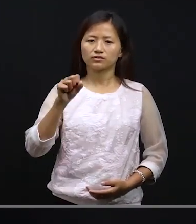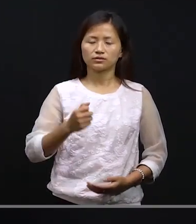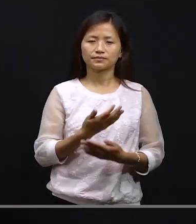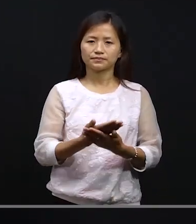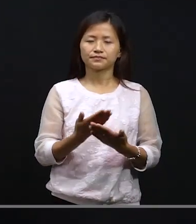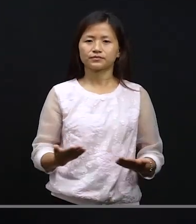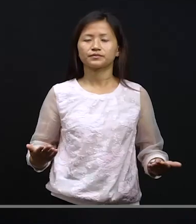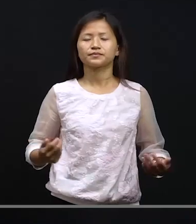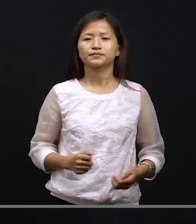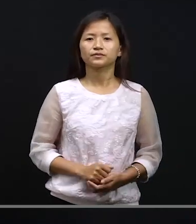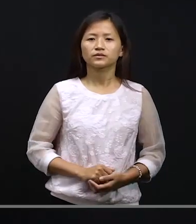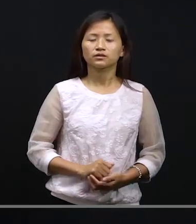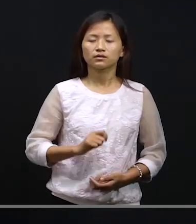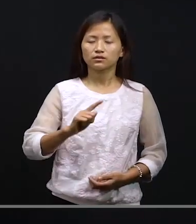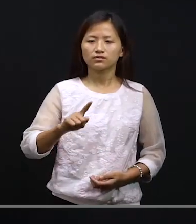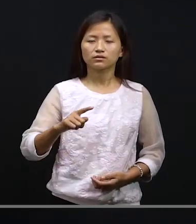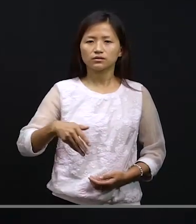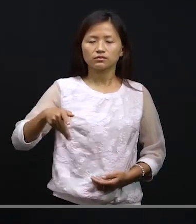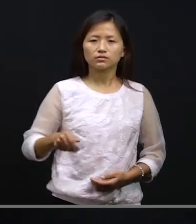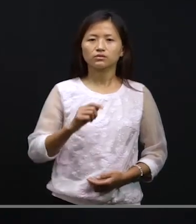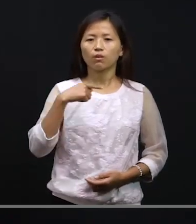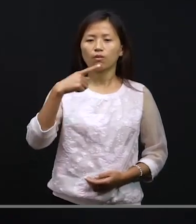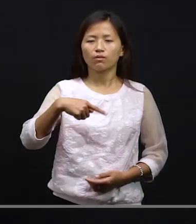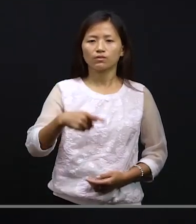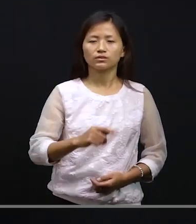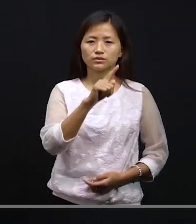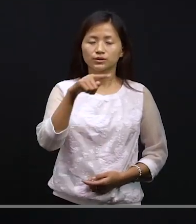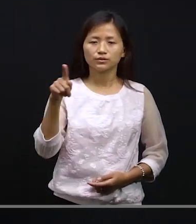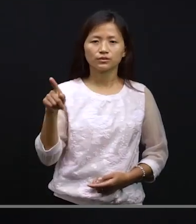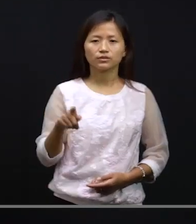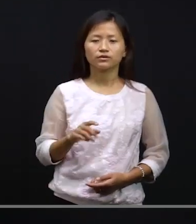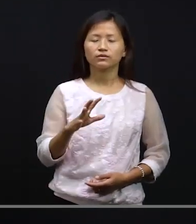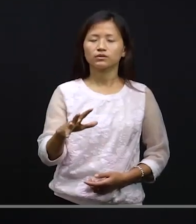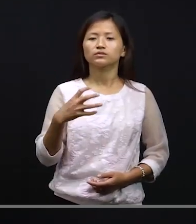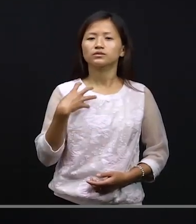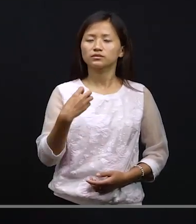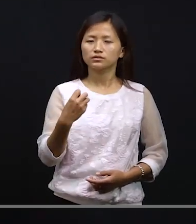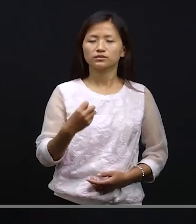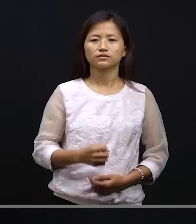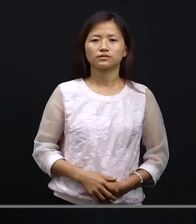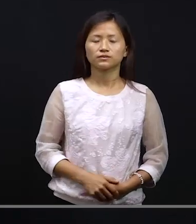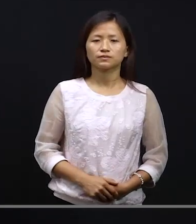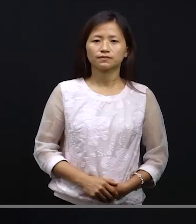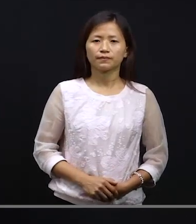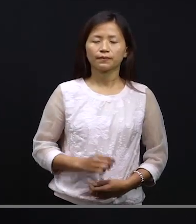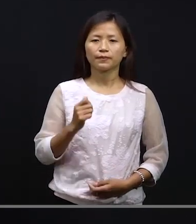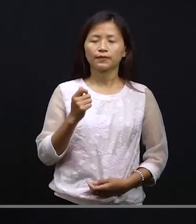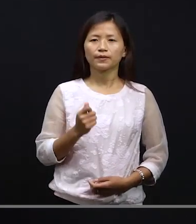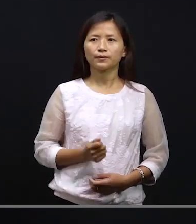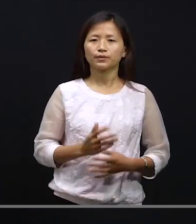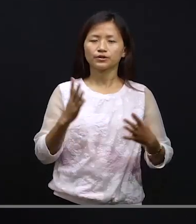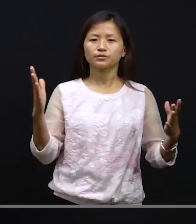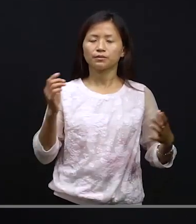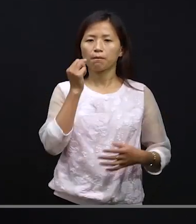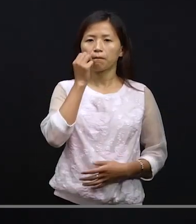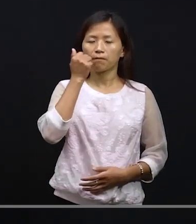is not wrong. It's always right to ask for what we deserve. And here, the rich man was willing